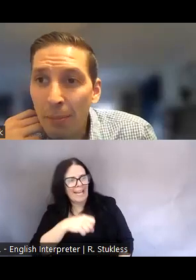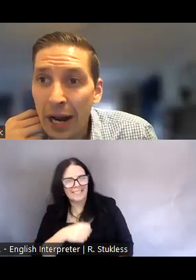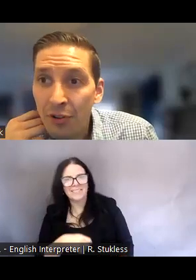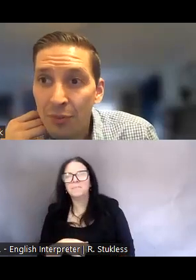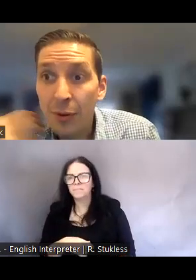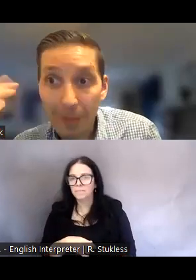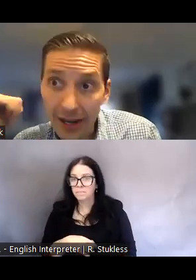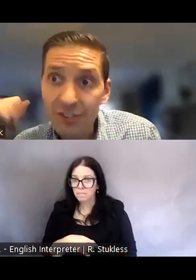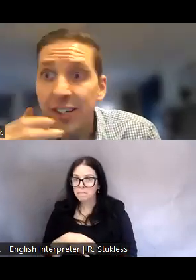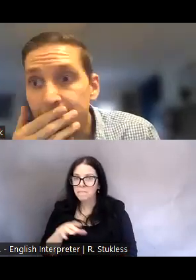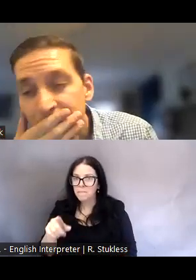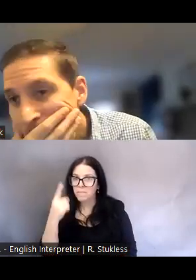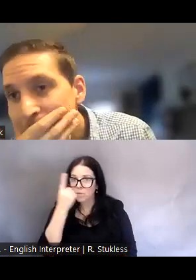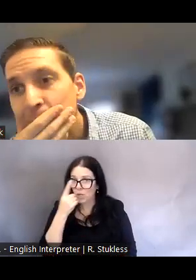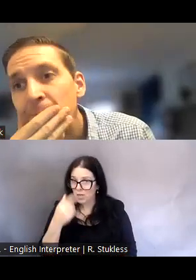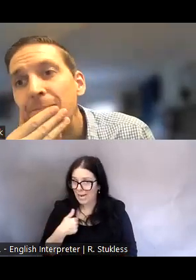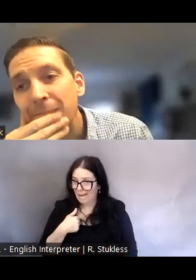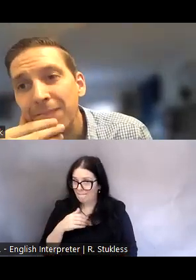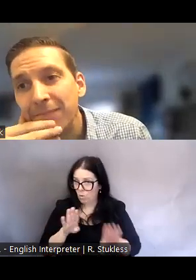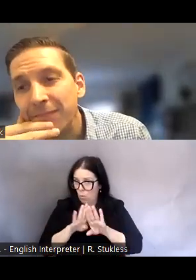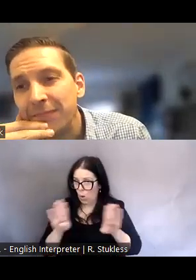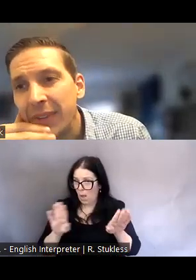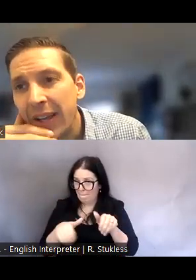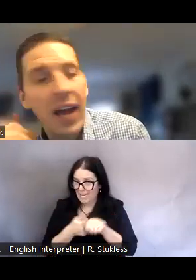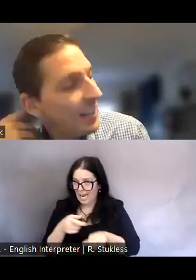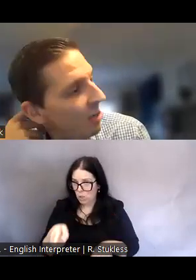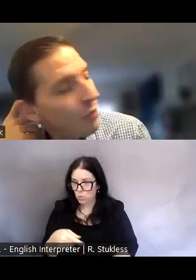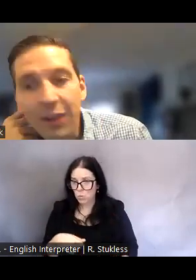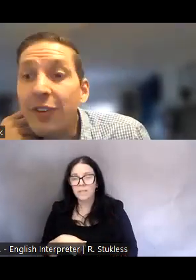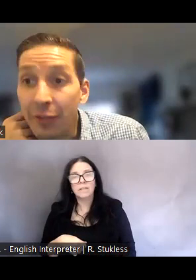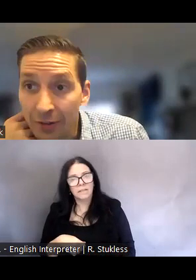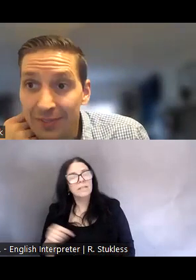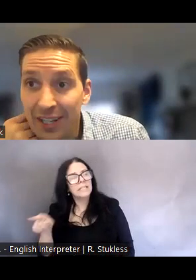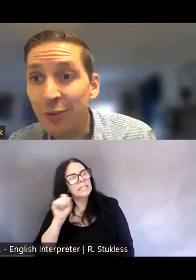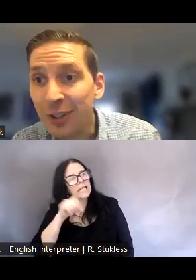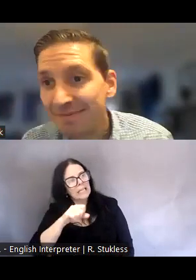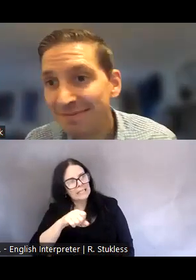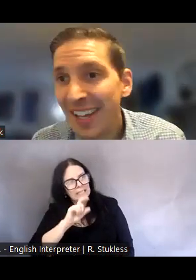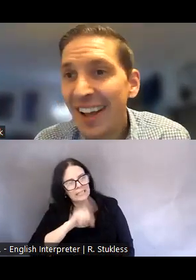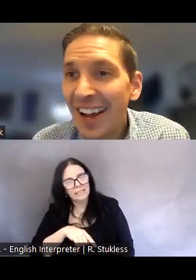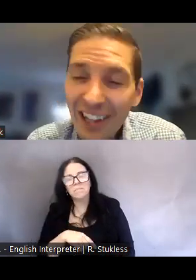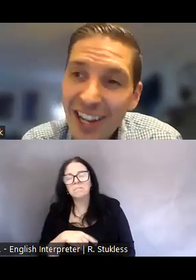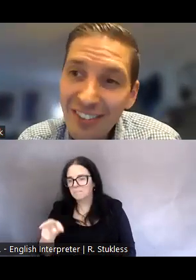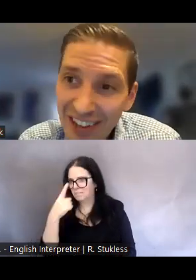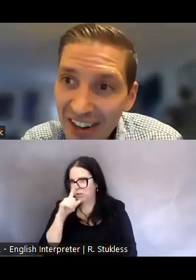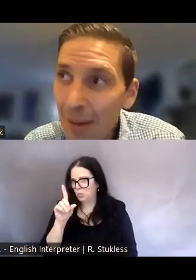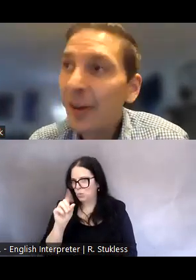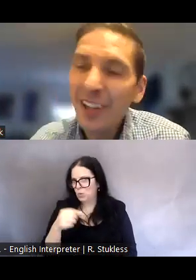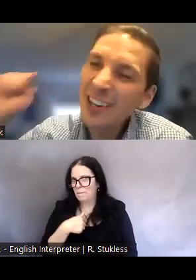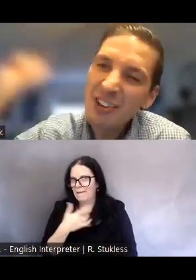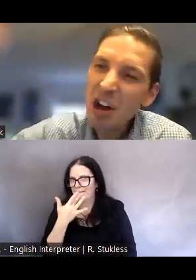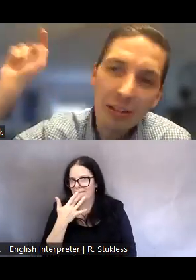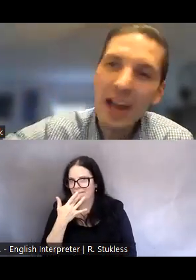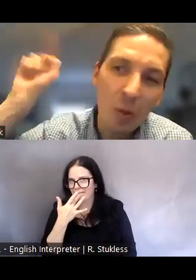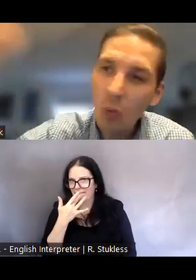there a wall perhaps maybe right behind you? Yes. I'd like you to do me a favor, Andrea. I'd like you to stand up.